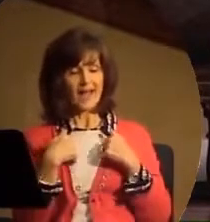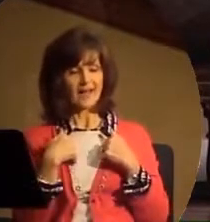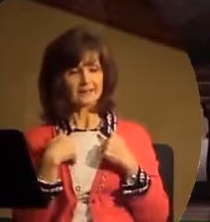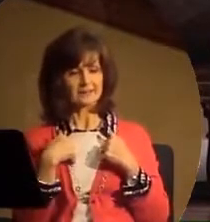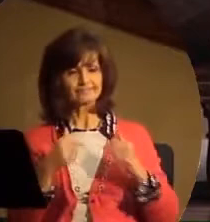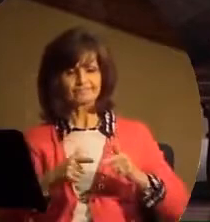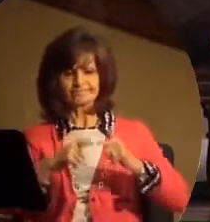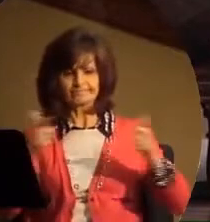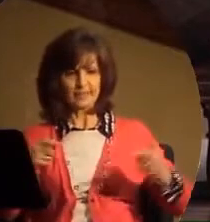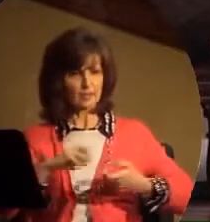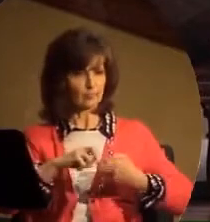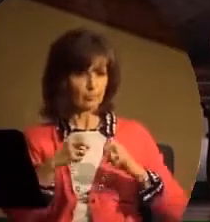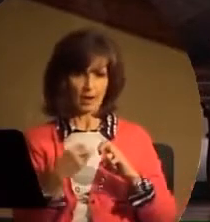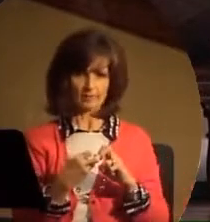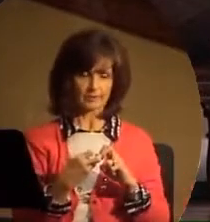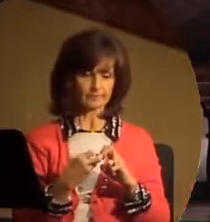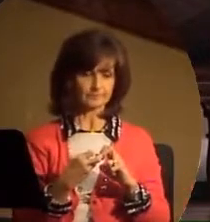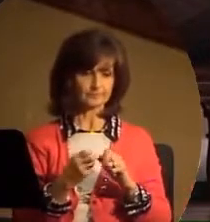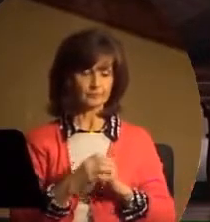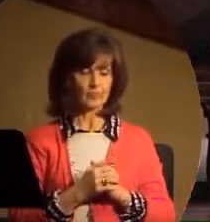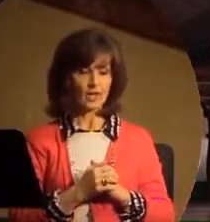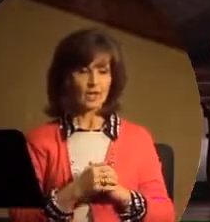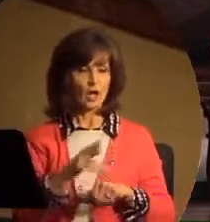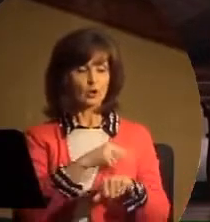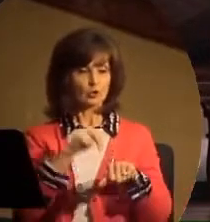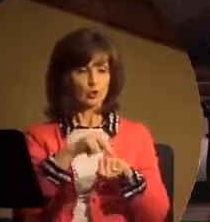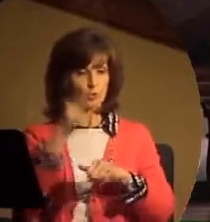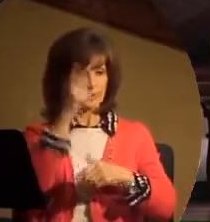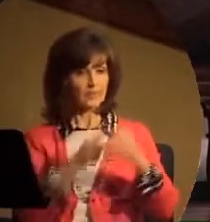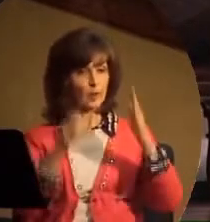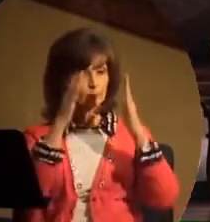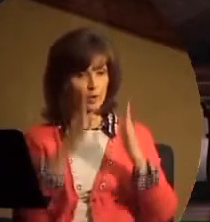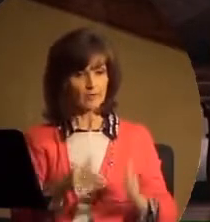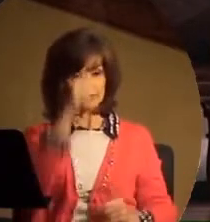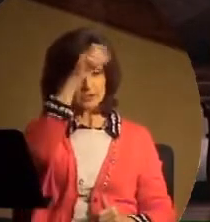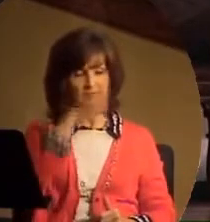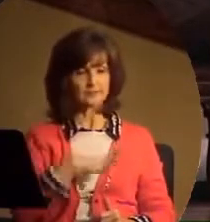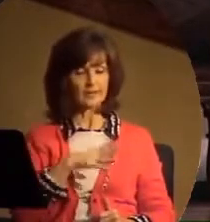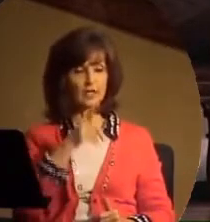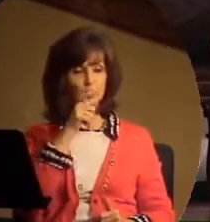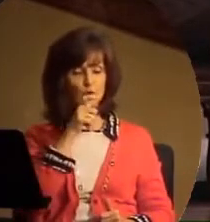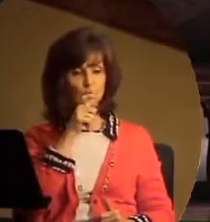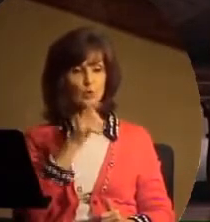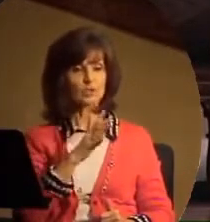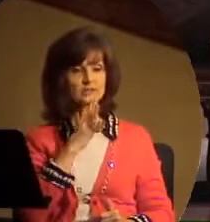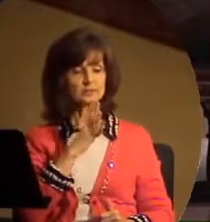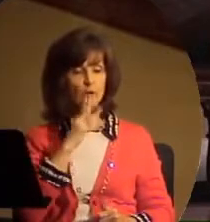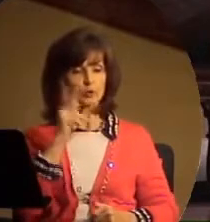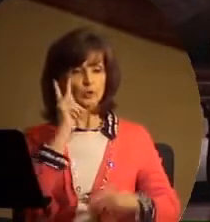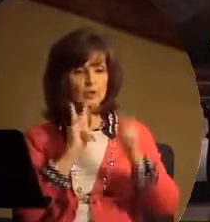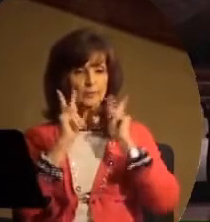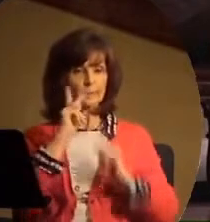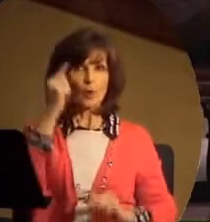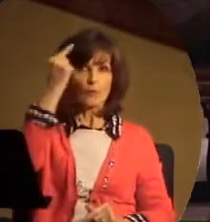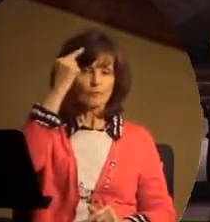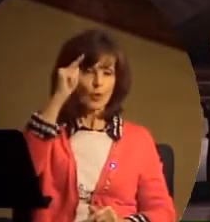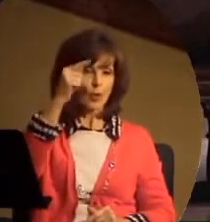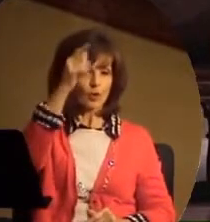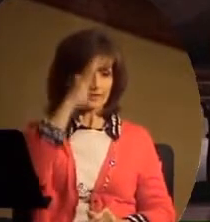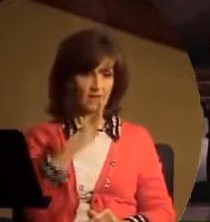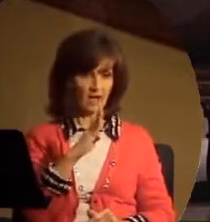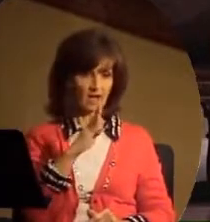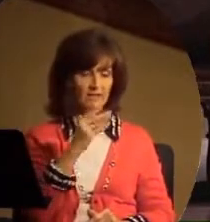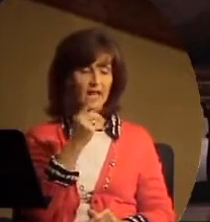thing about Habakkuk. You know, normally the prophets were men who spoke to the people for God. They were